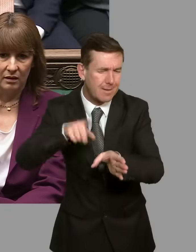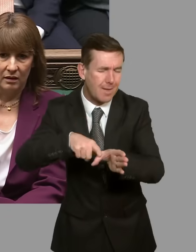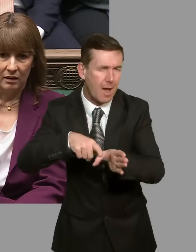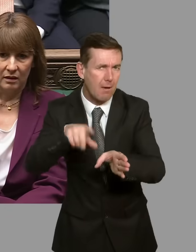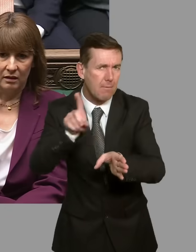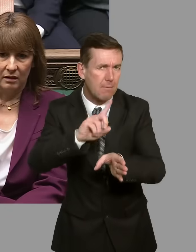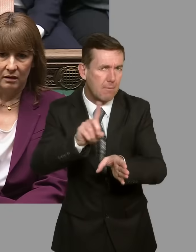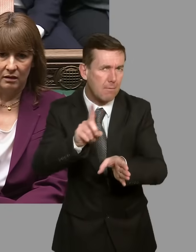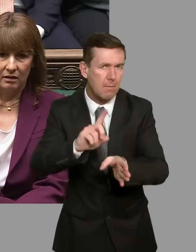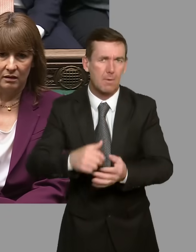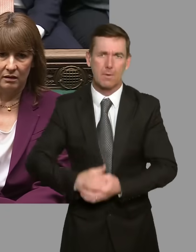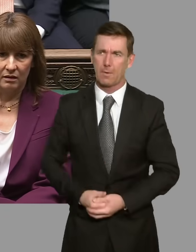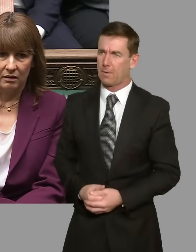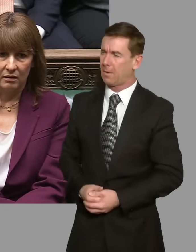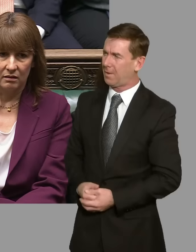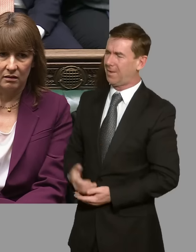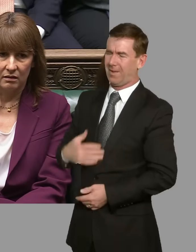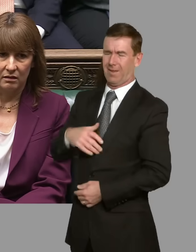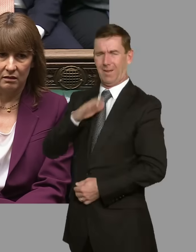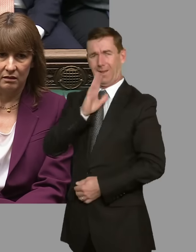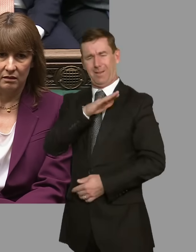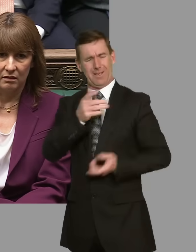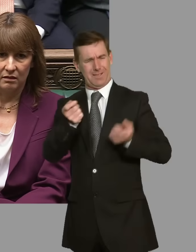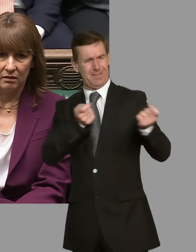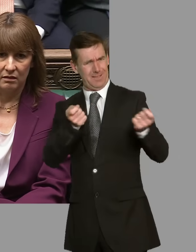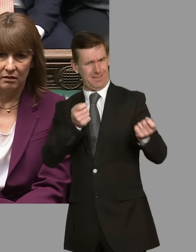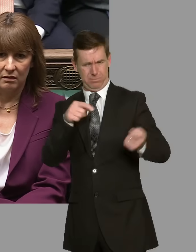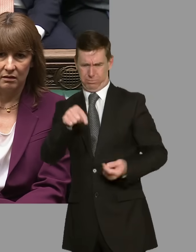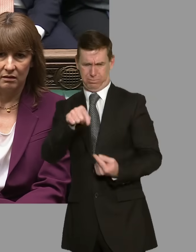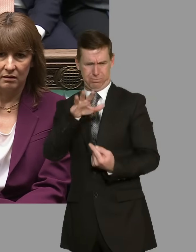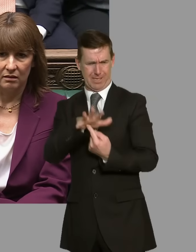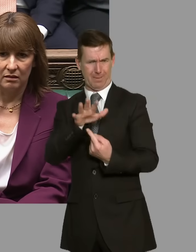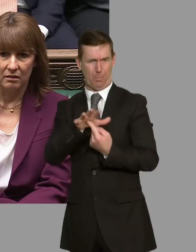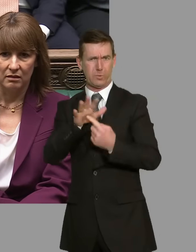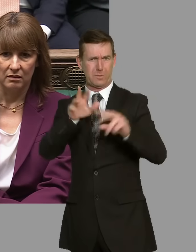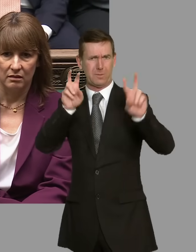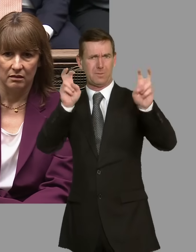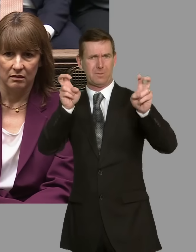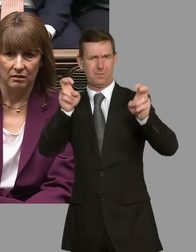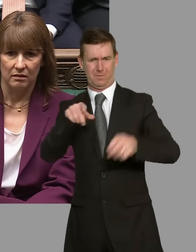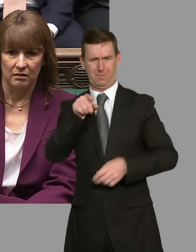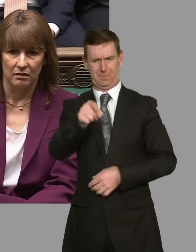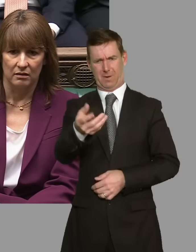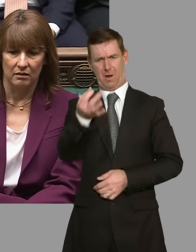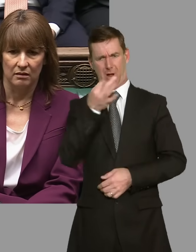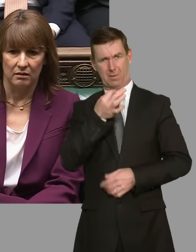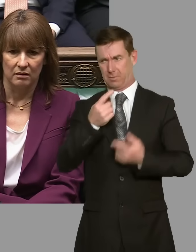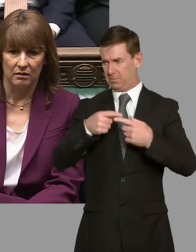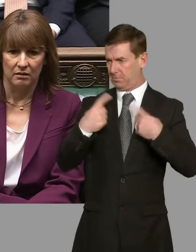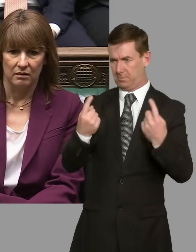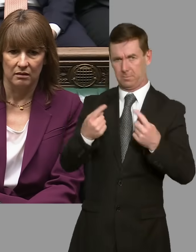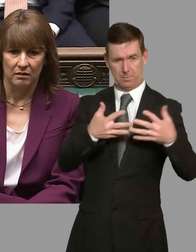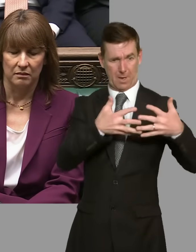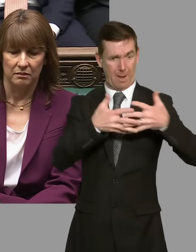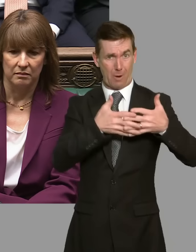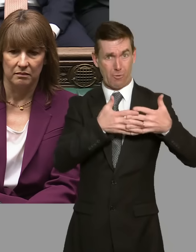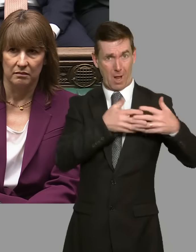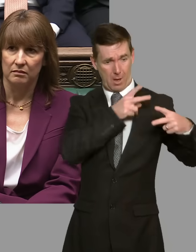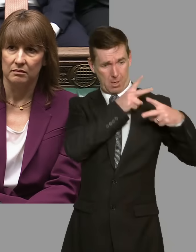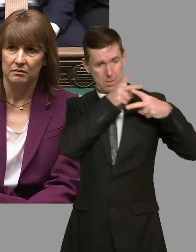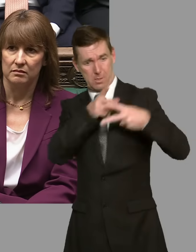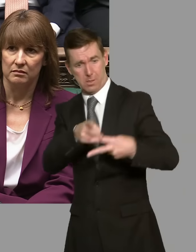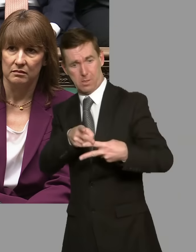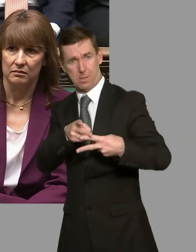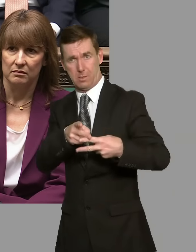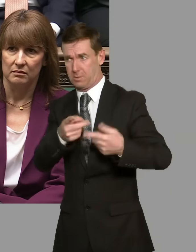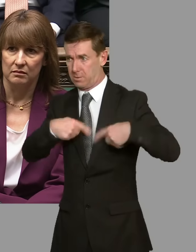to security guarantees and the American role and our dialogue with the Americans, I can assure the House I spoke